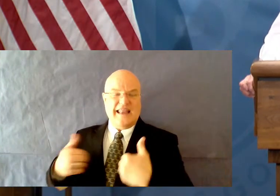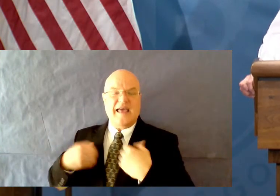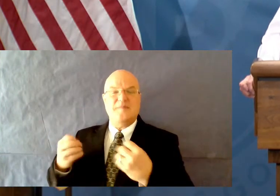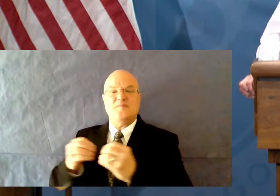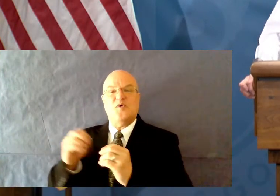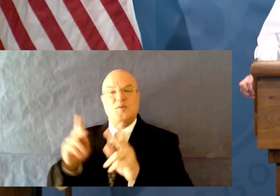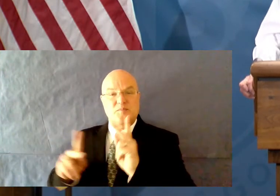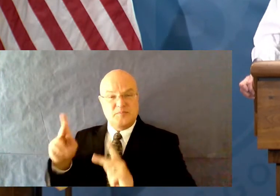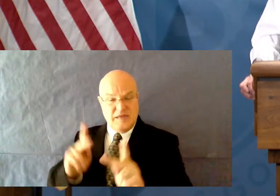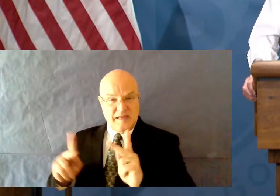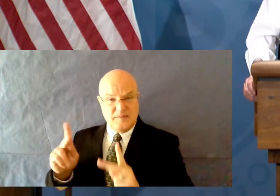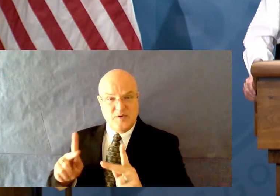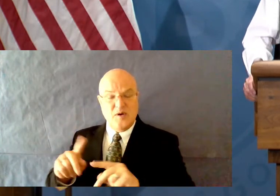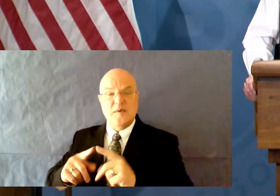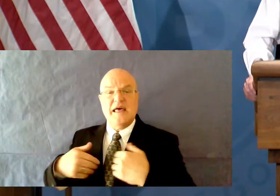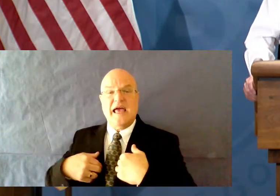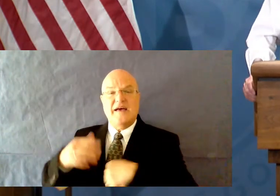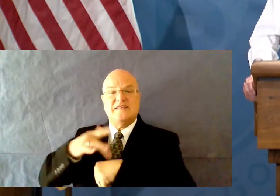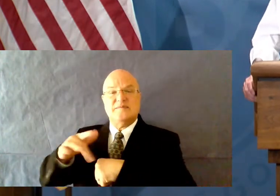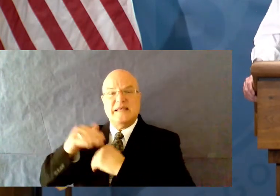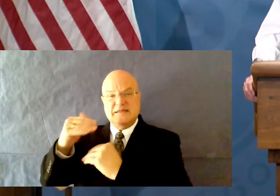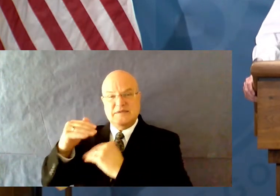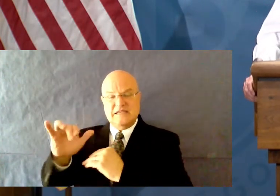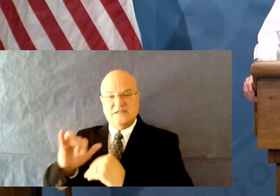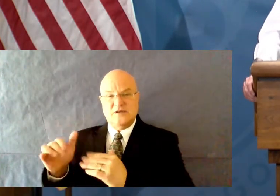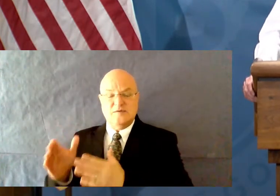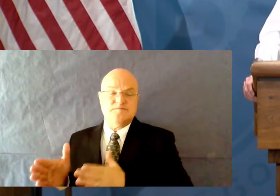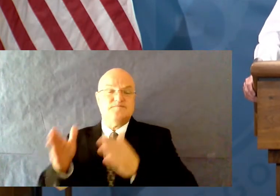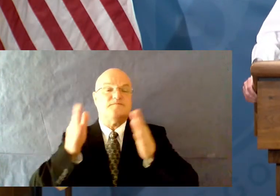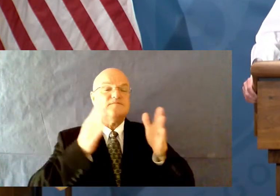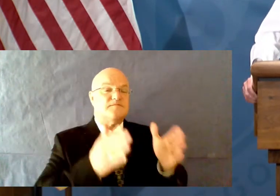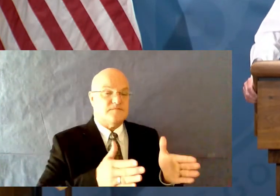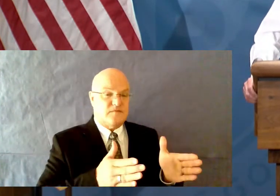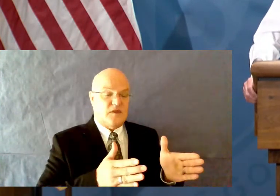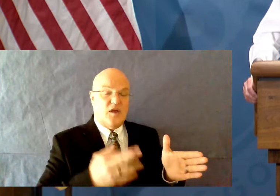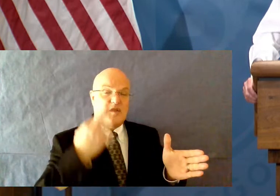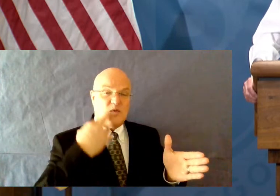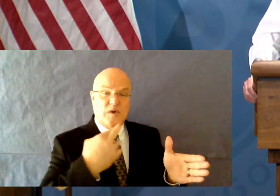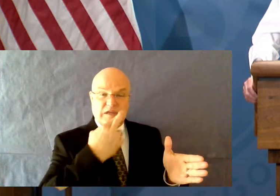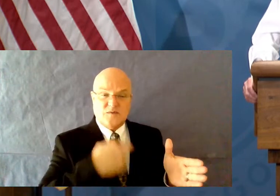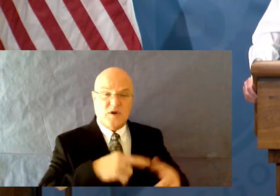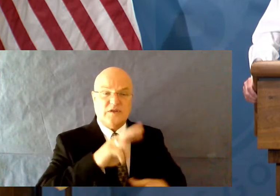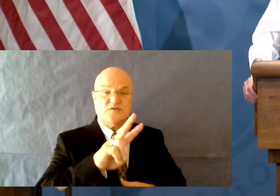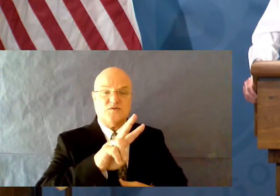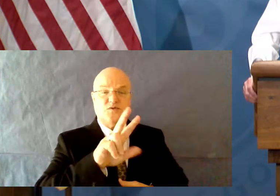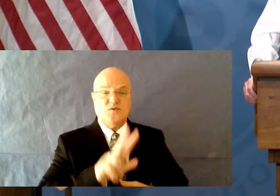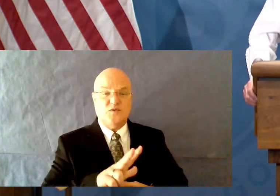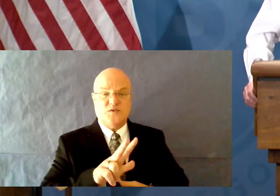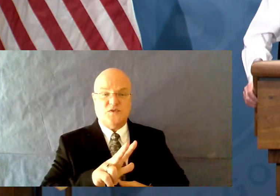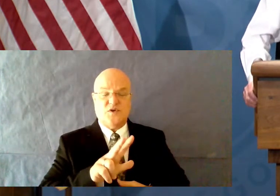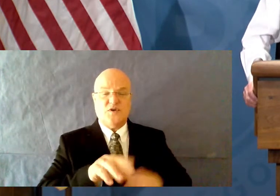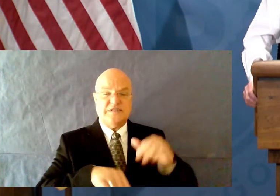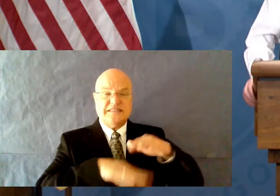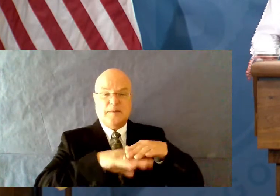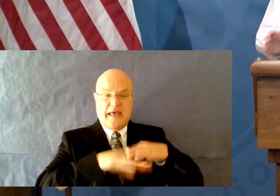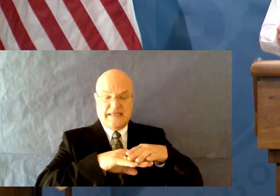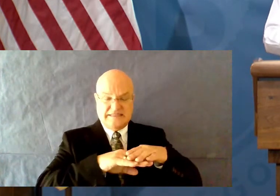people, but they have space limitations. In the restaurants, they're at 2/3 capacity,